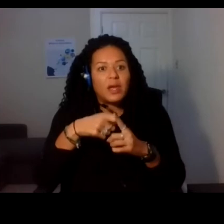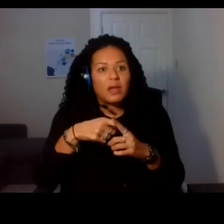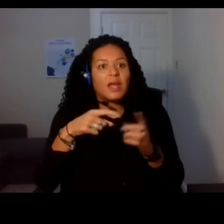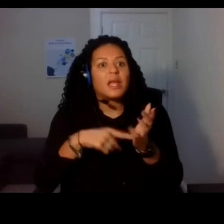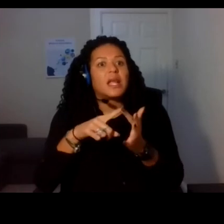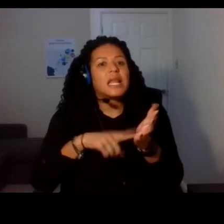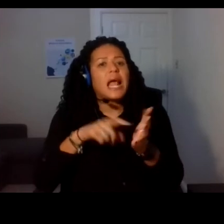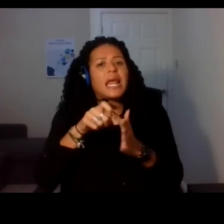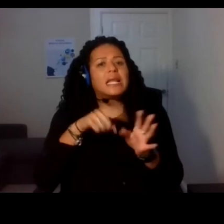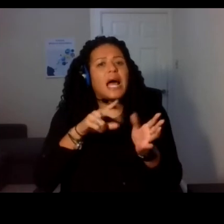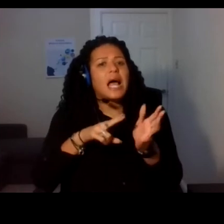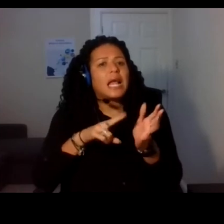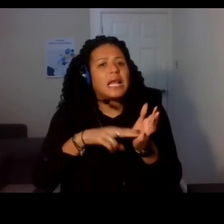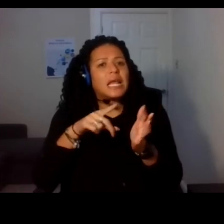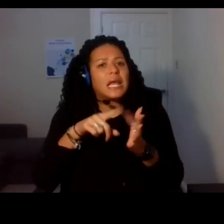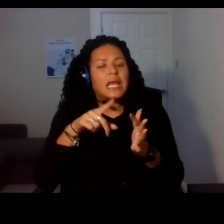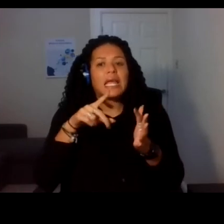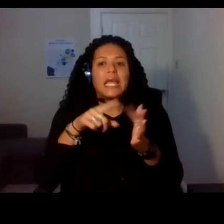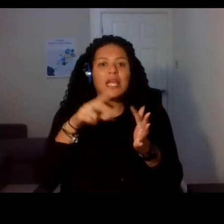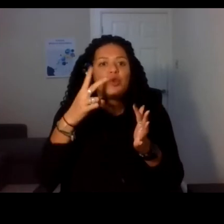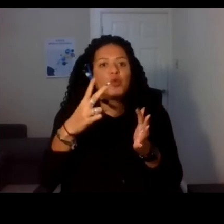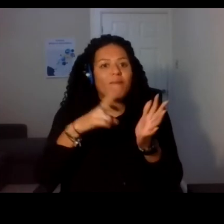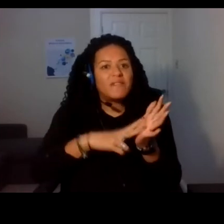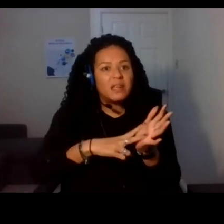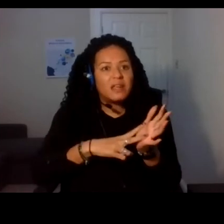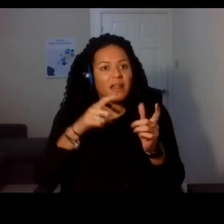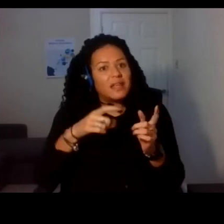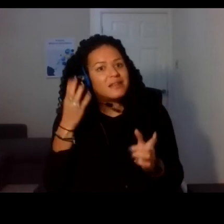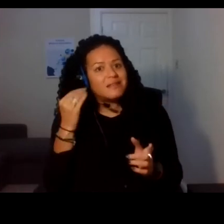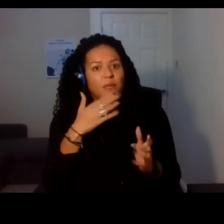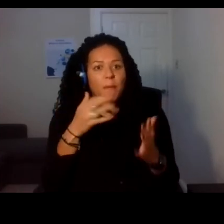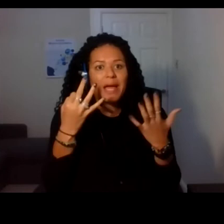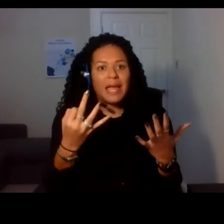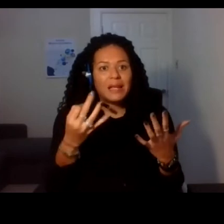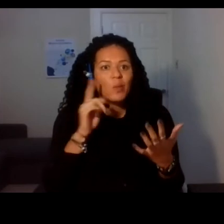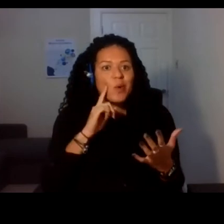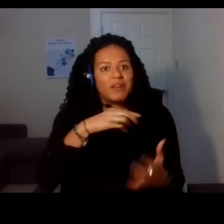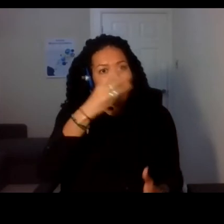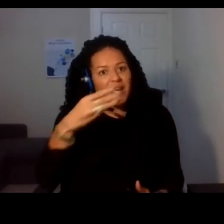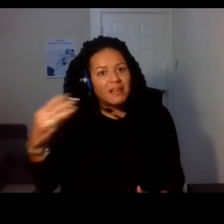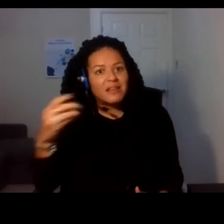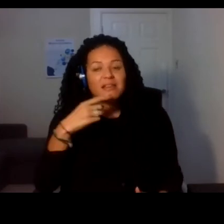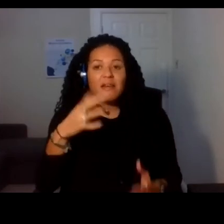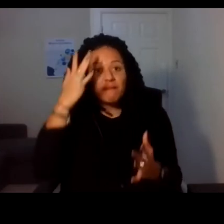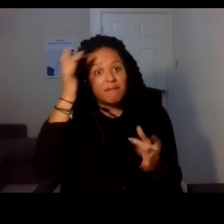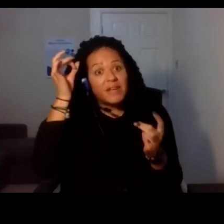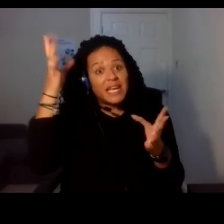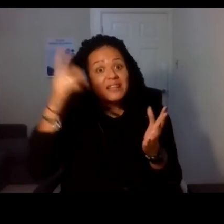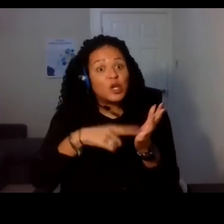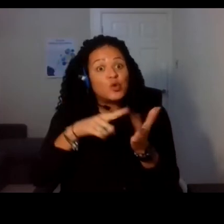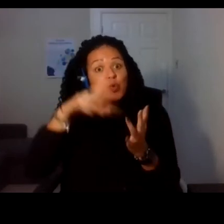E2V. This is Soundings 8, Women of Essex, Forgetting to